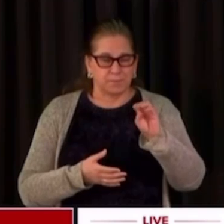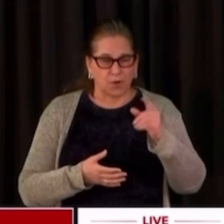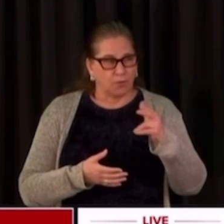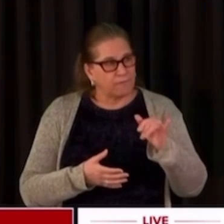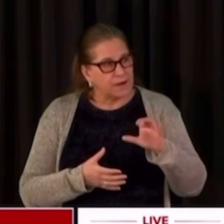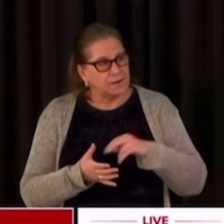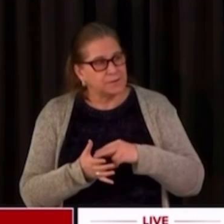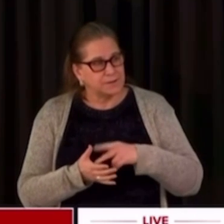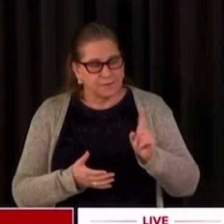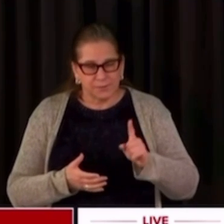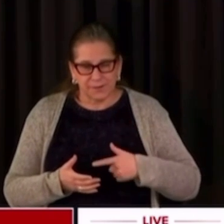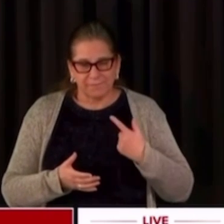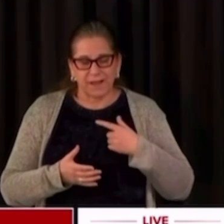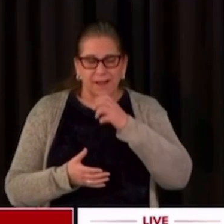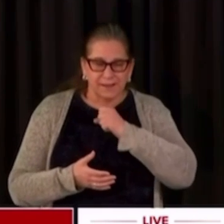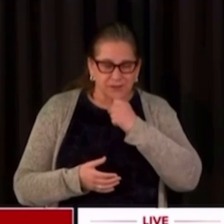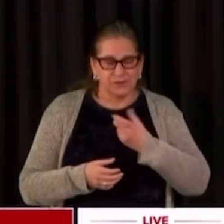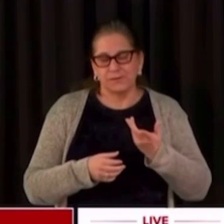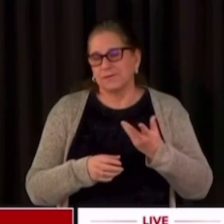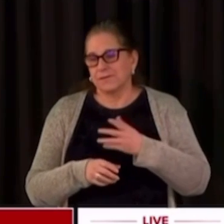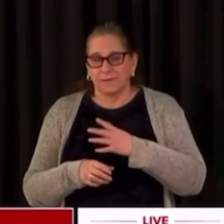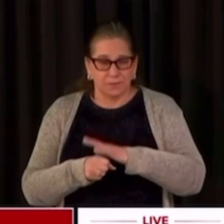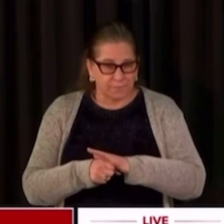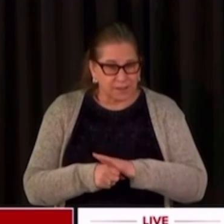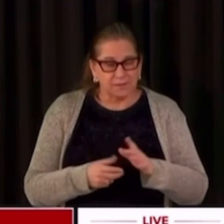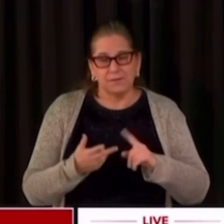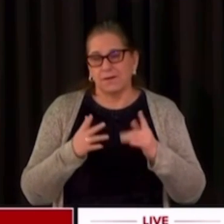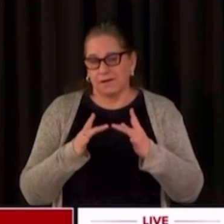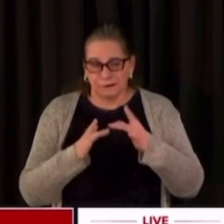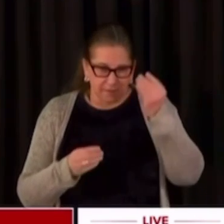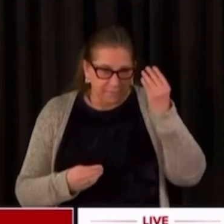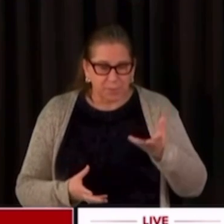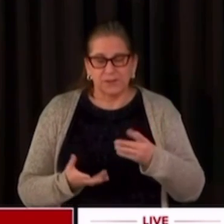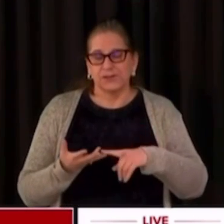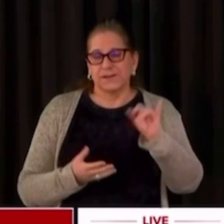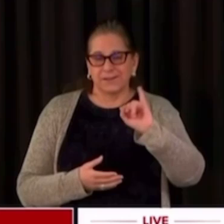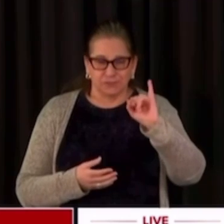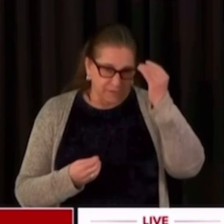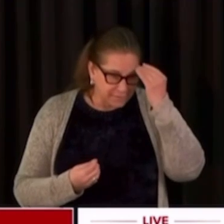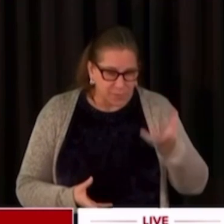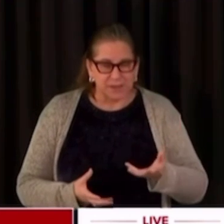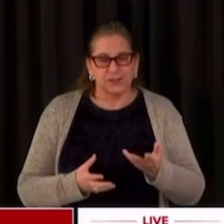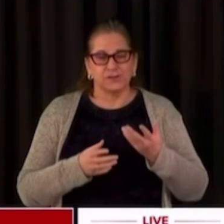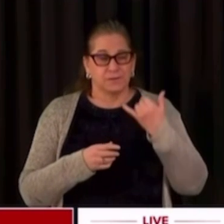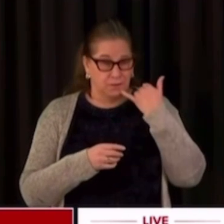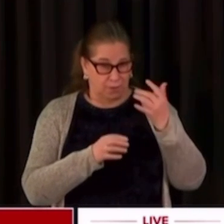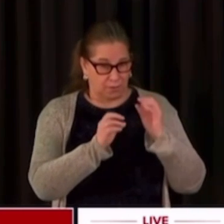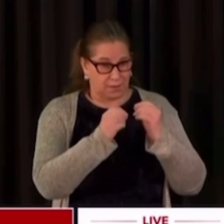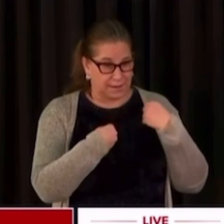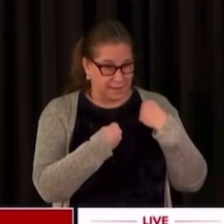COVID-19 history, contact information, and insurance information if you have it. And once you receive